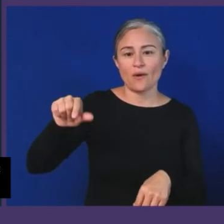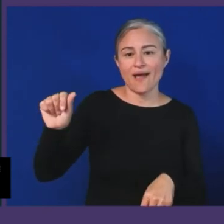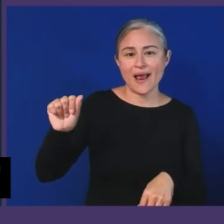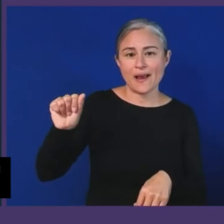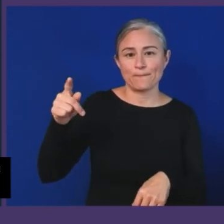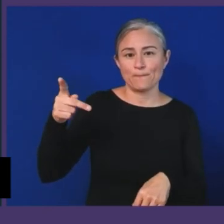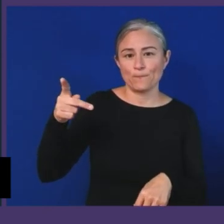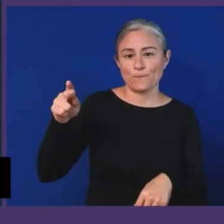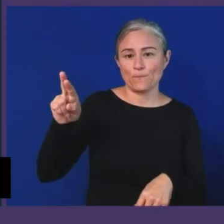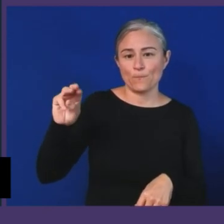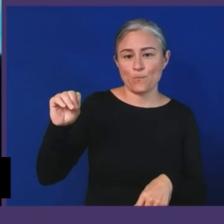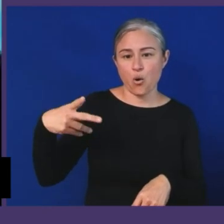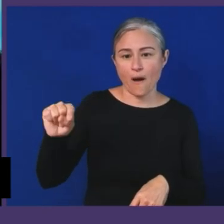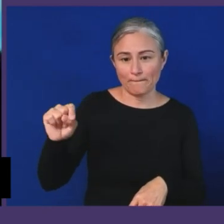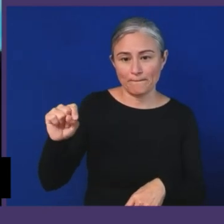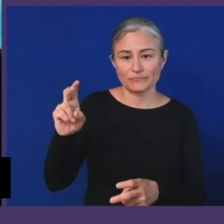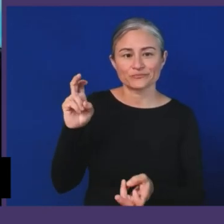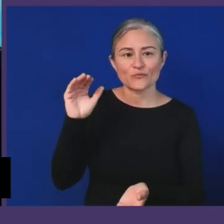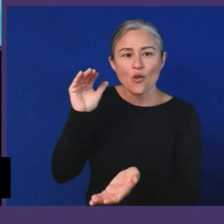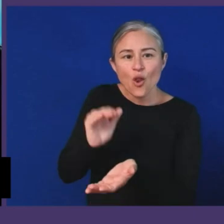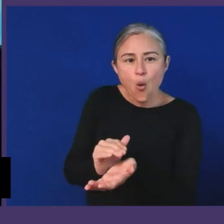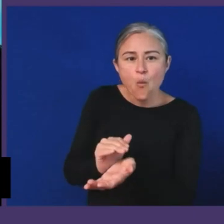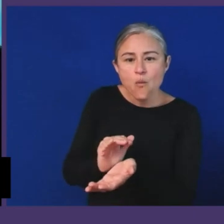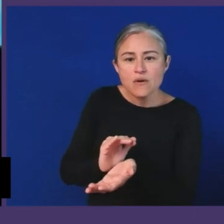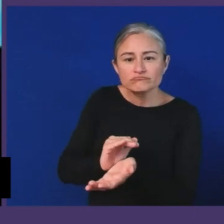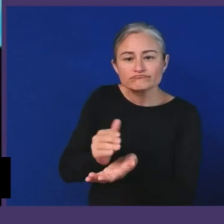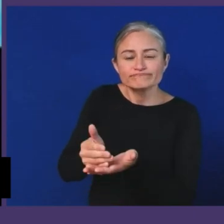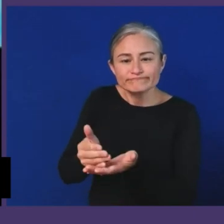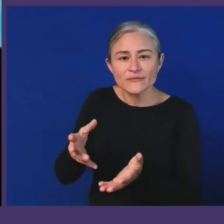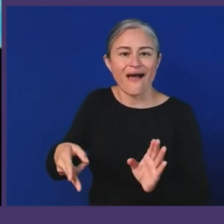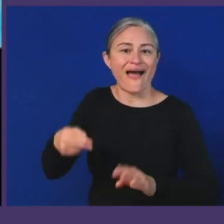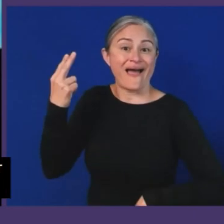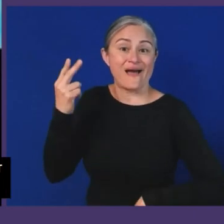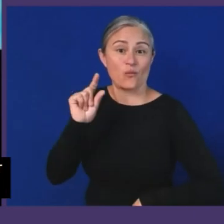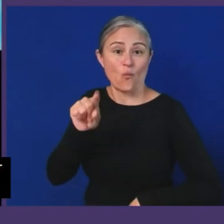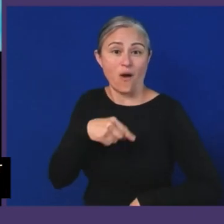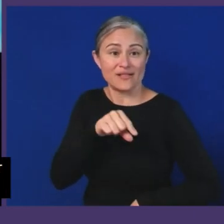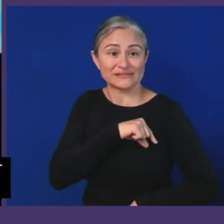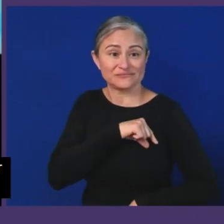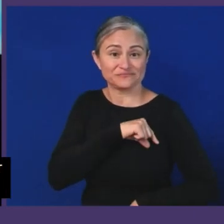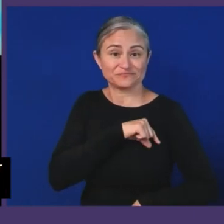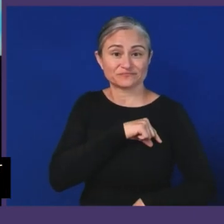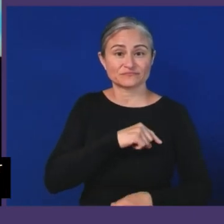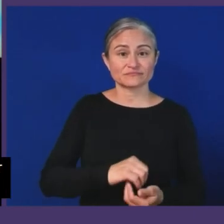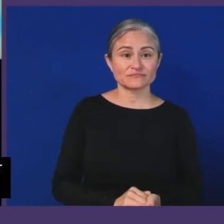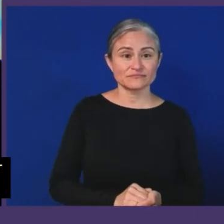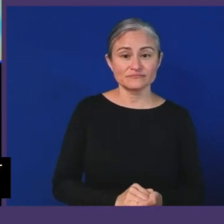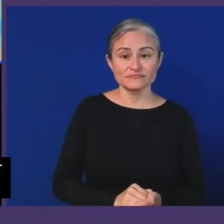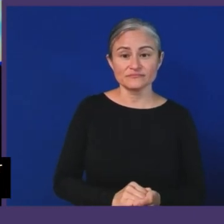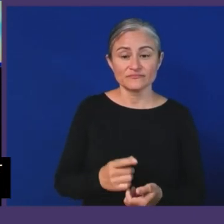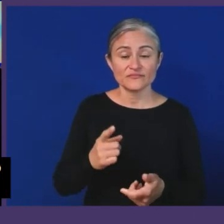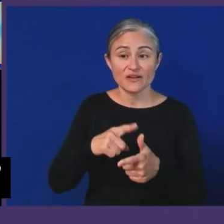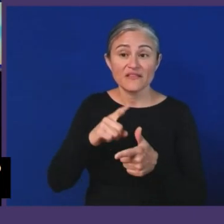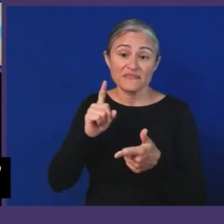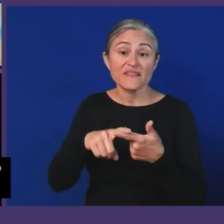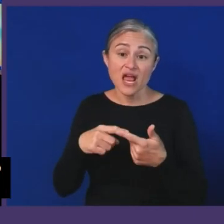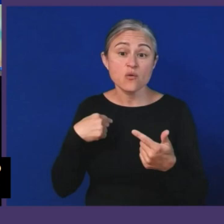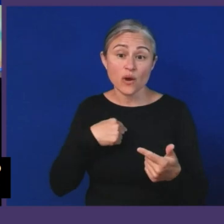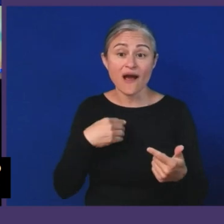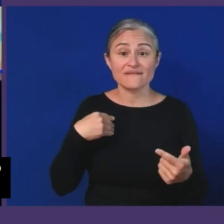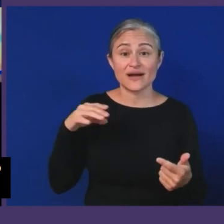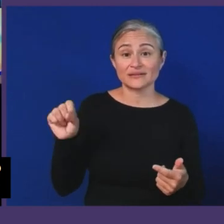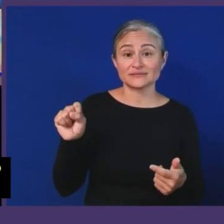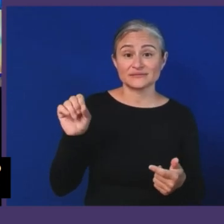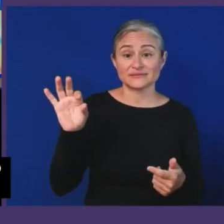quality. So we still do language modeling, and then after training, we get an SFT model. And you can actually deploy these models, and they are